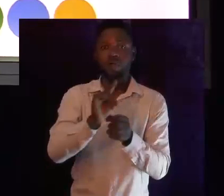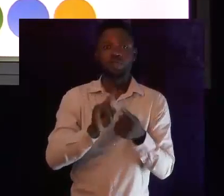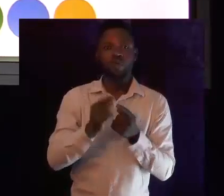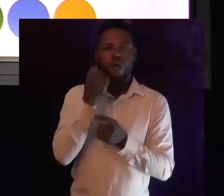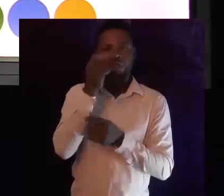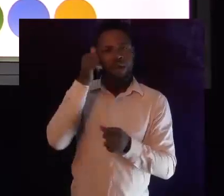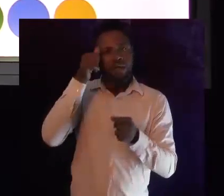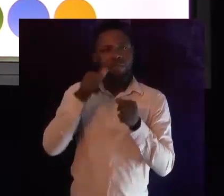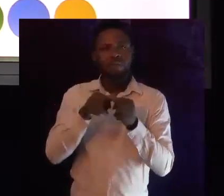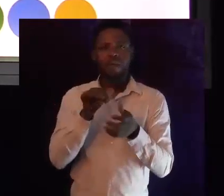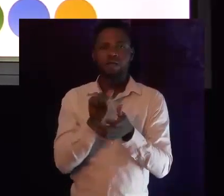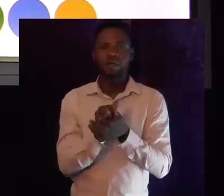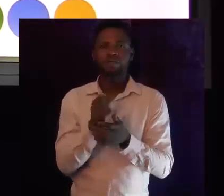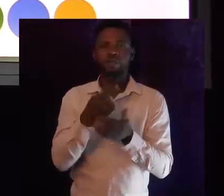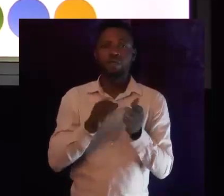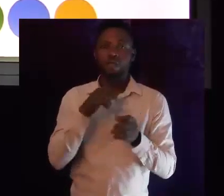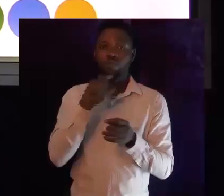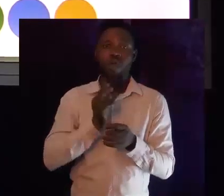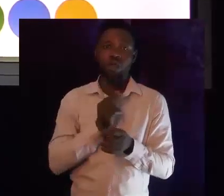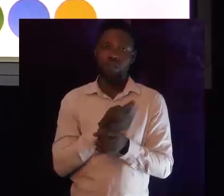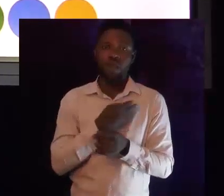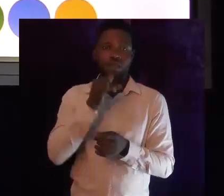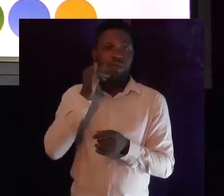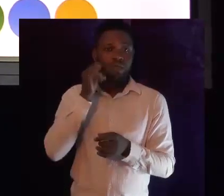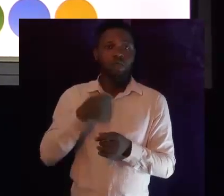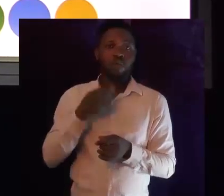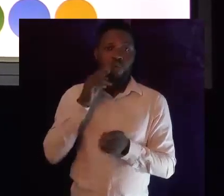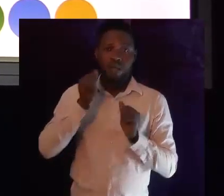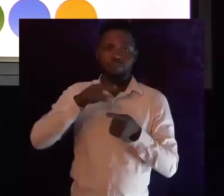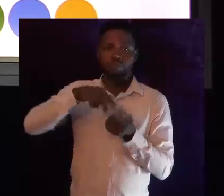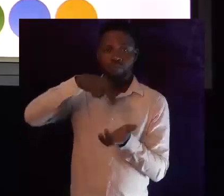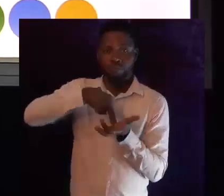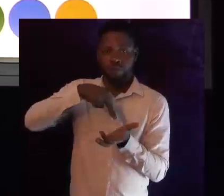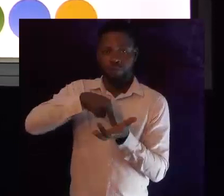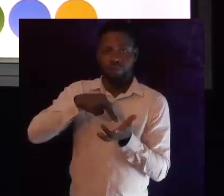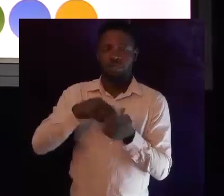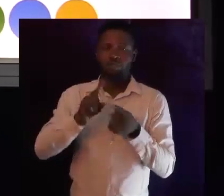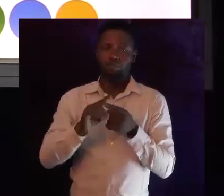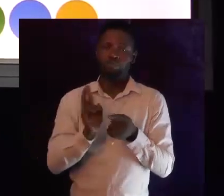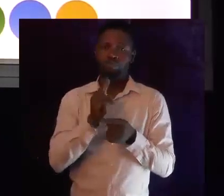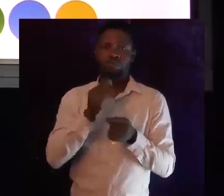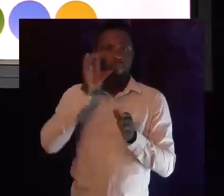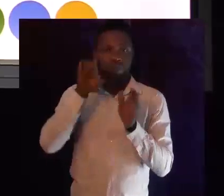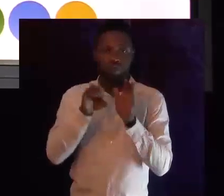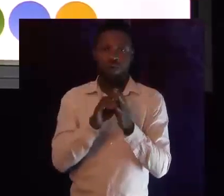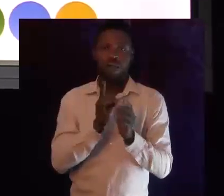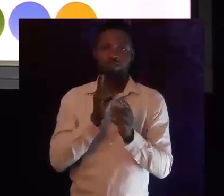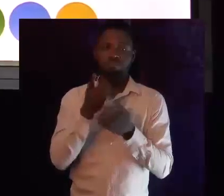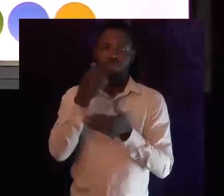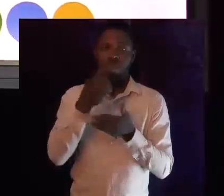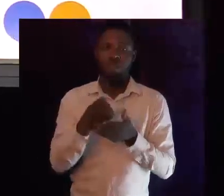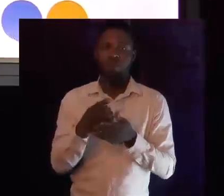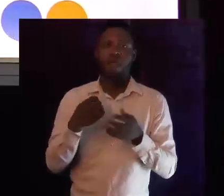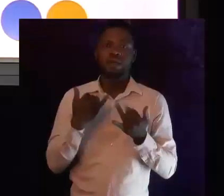to understand. Remember that set of balls from yesterday? We were able to represent it using the tally diagram. Now we're going to